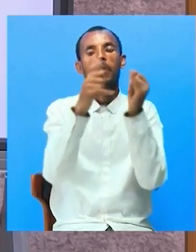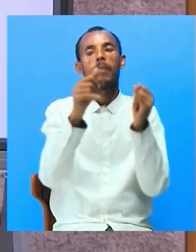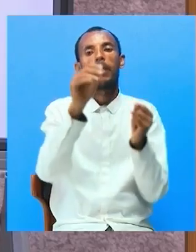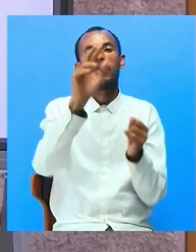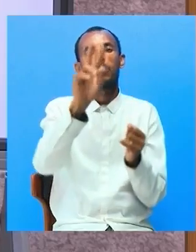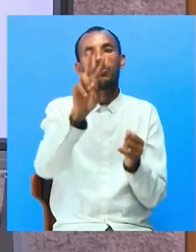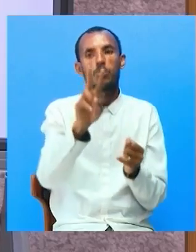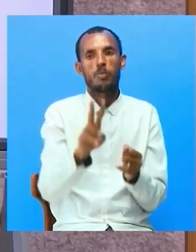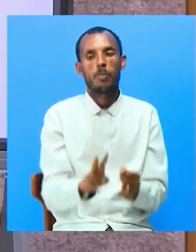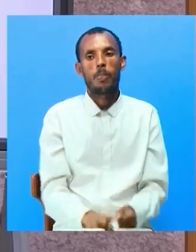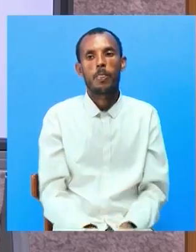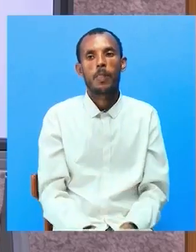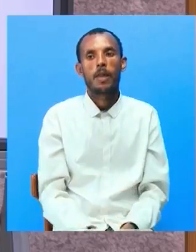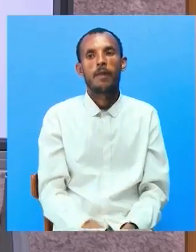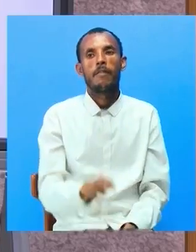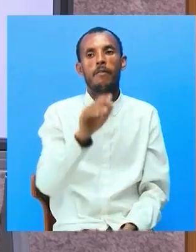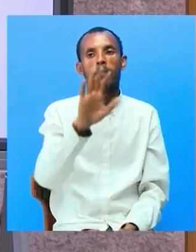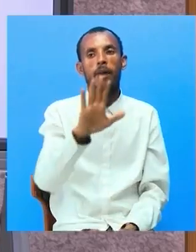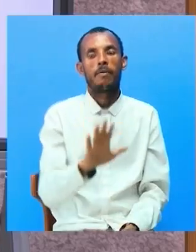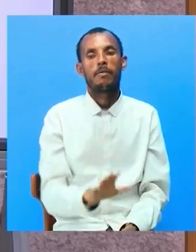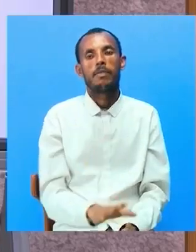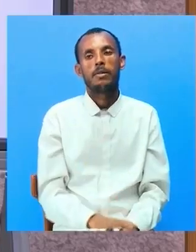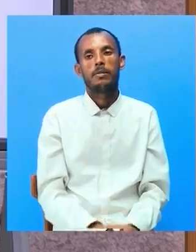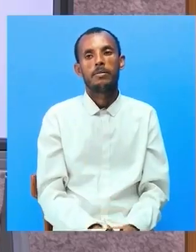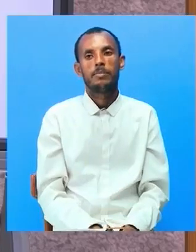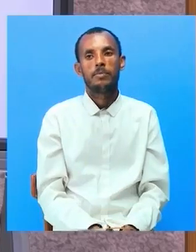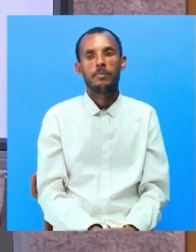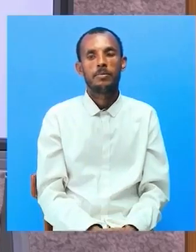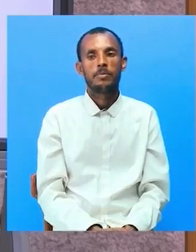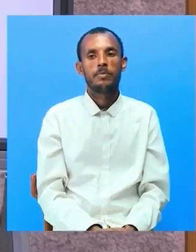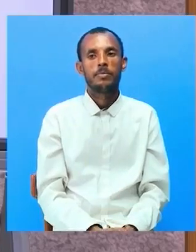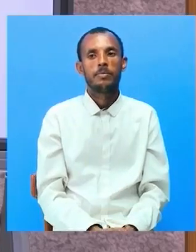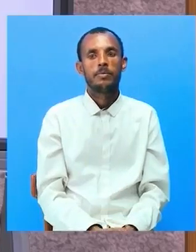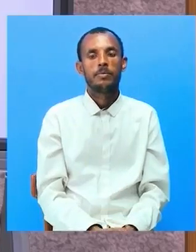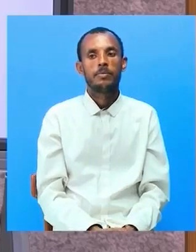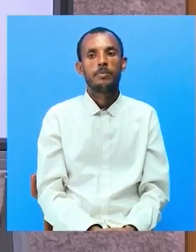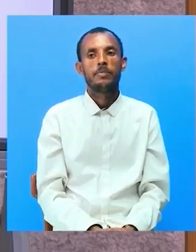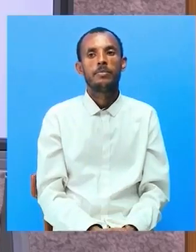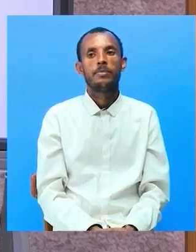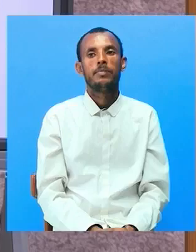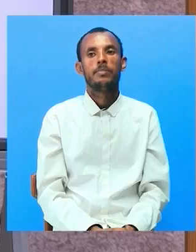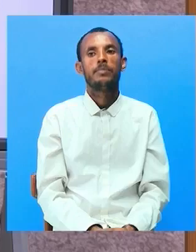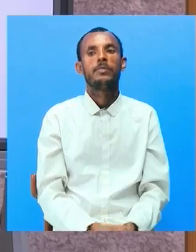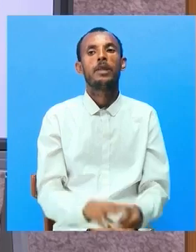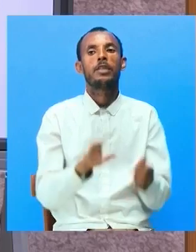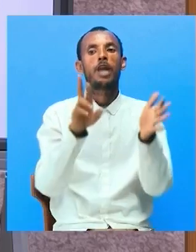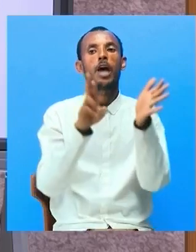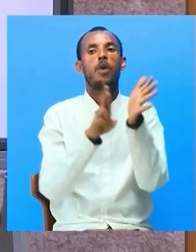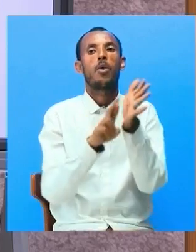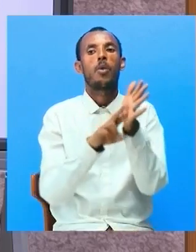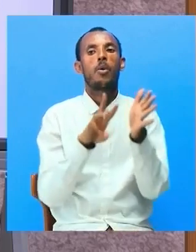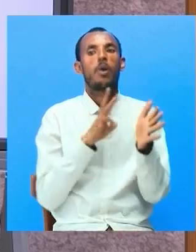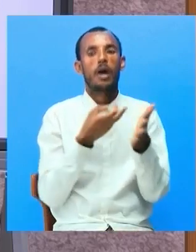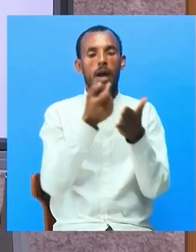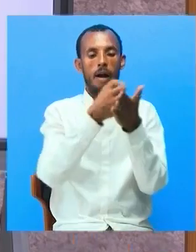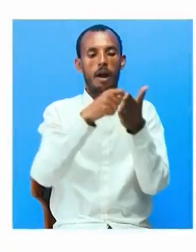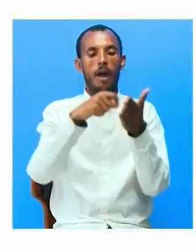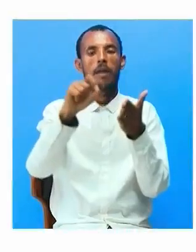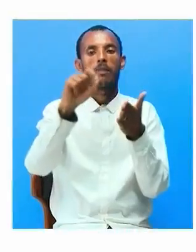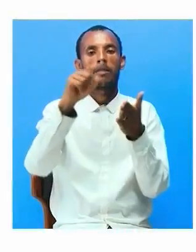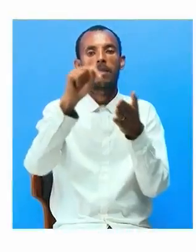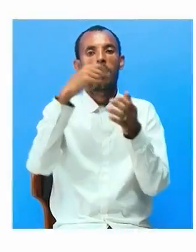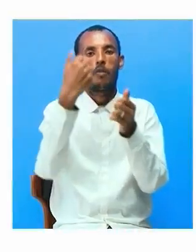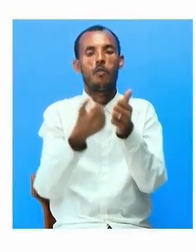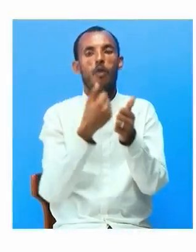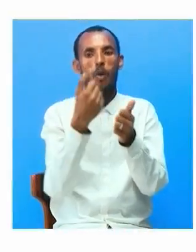2. 10 divided by 2 is 5. The answer will be 5. So, as a rule, we can just write the